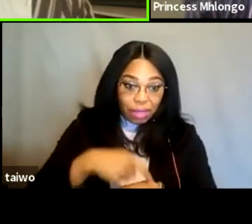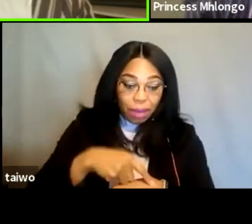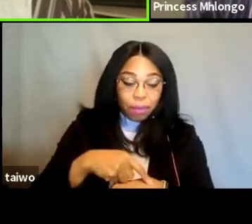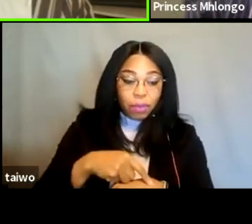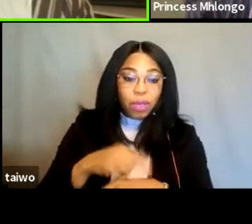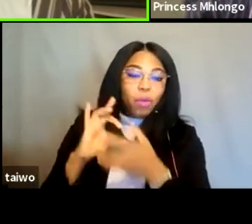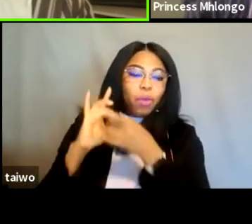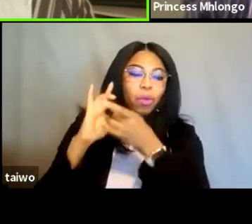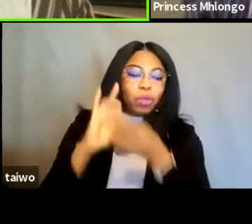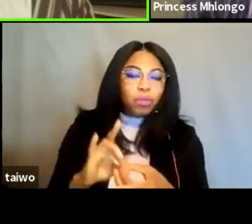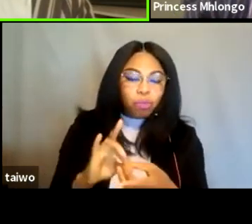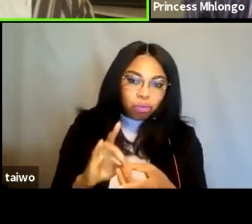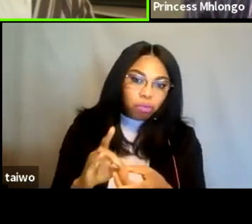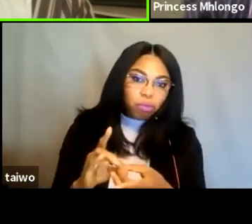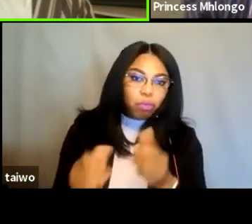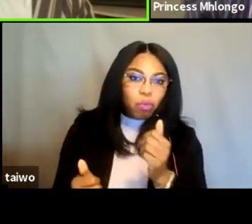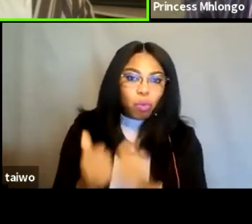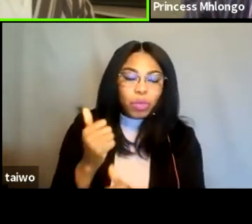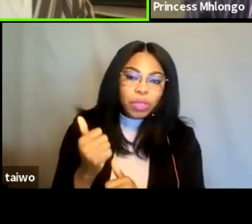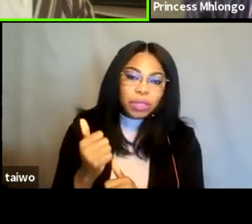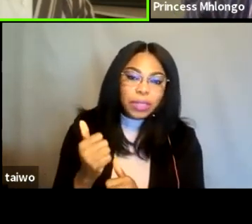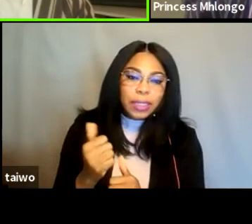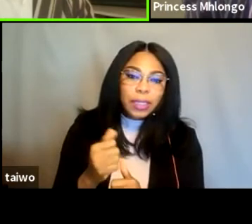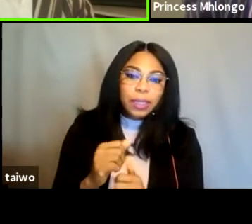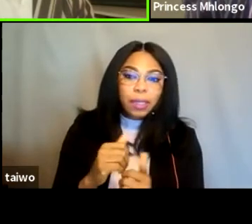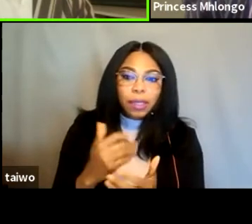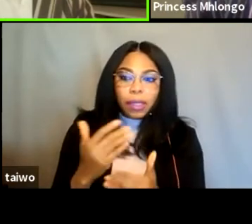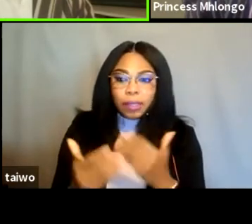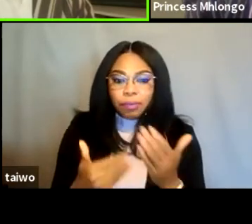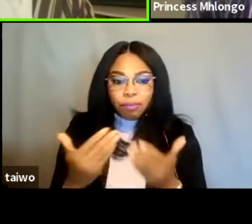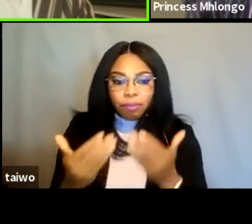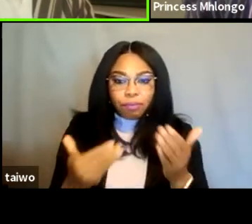about the diligence of